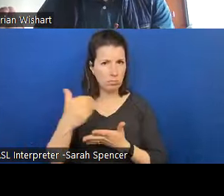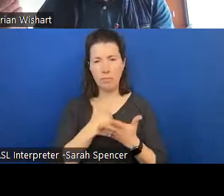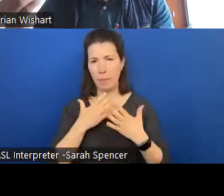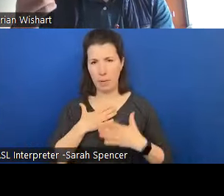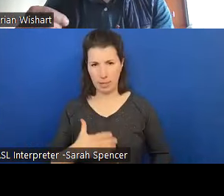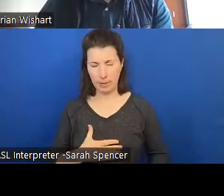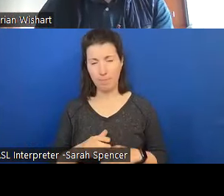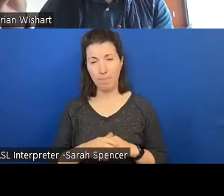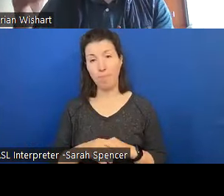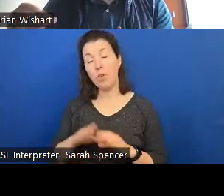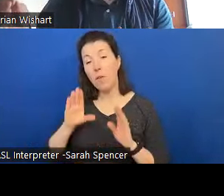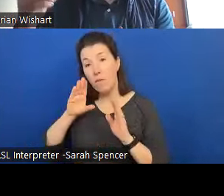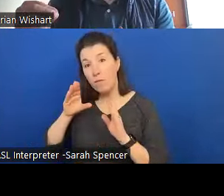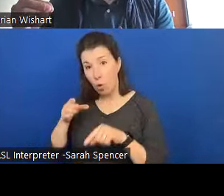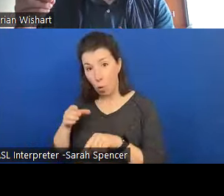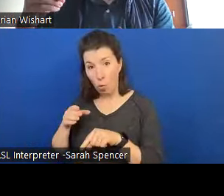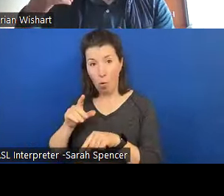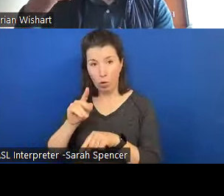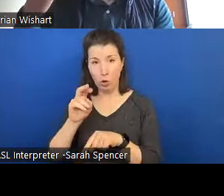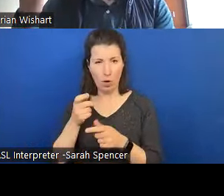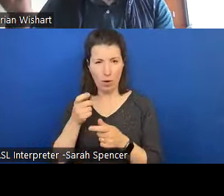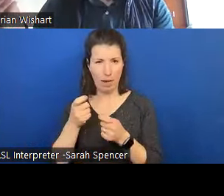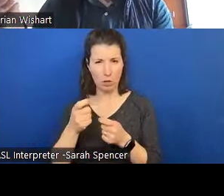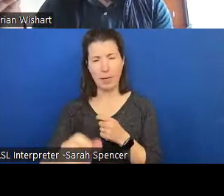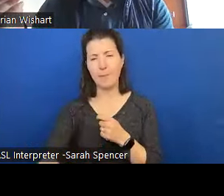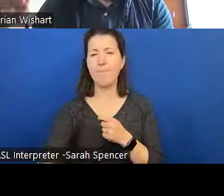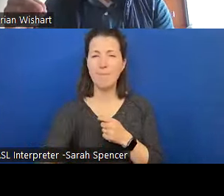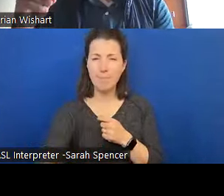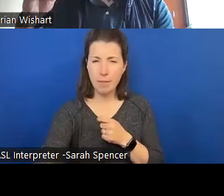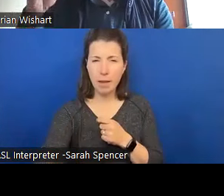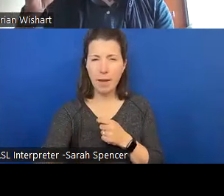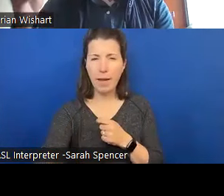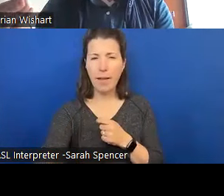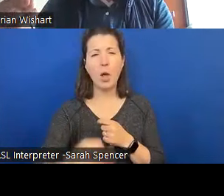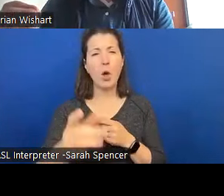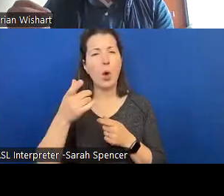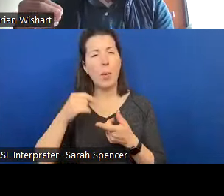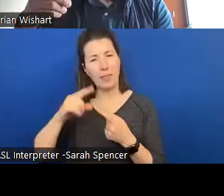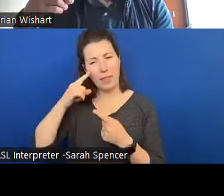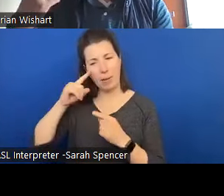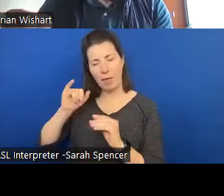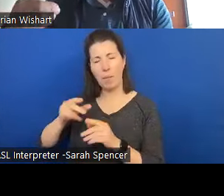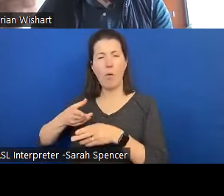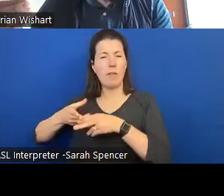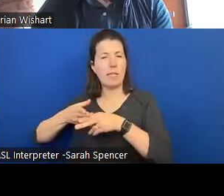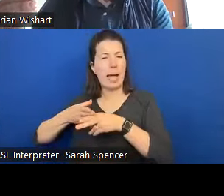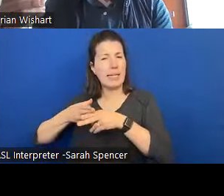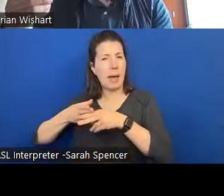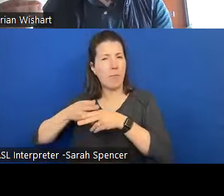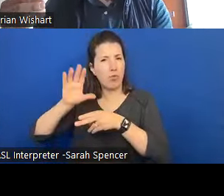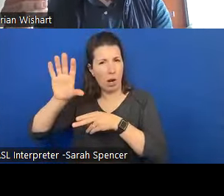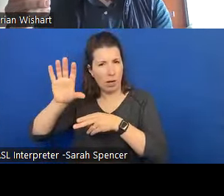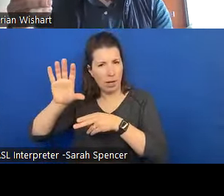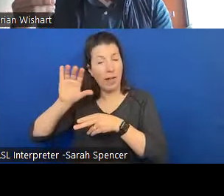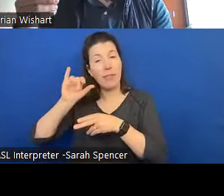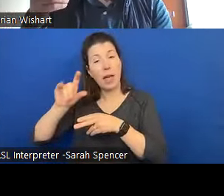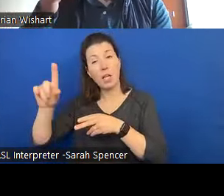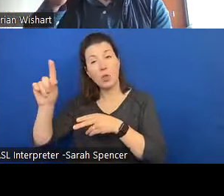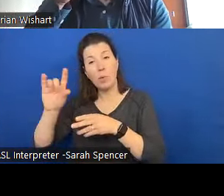is much more, typically when we think about this on the temporary measures, is more of our botulinum toxin